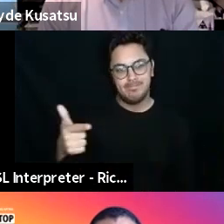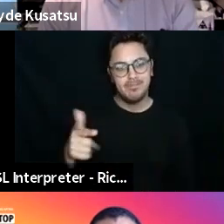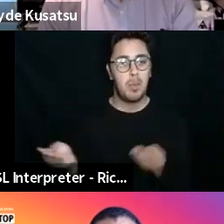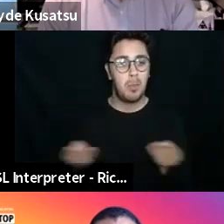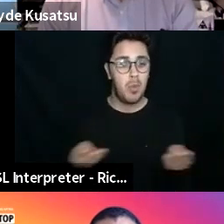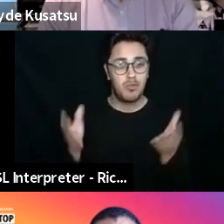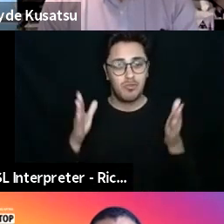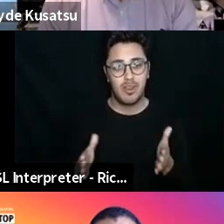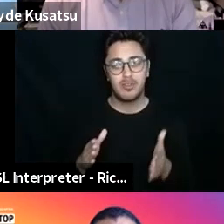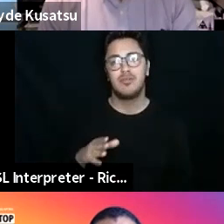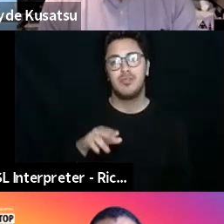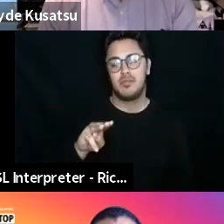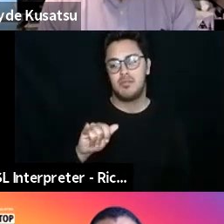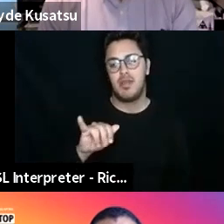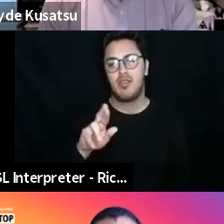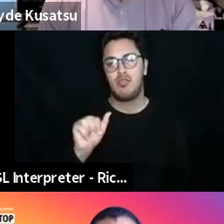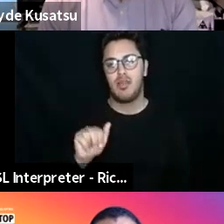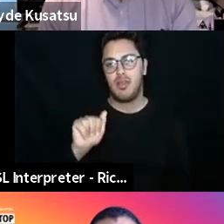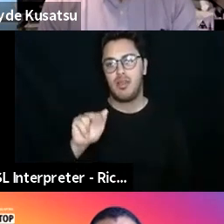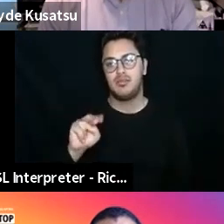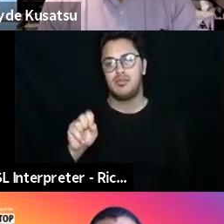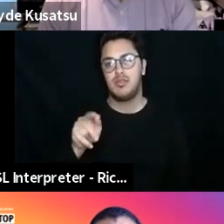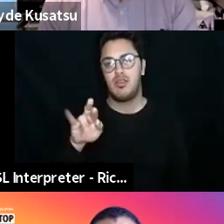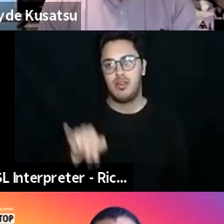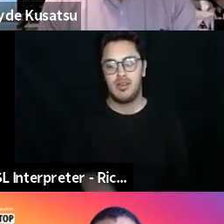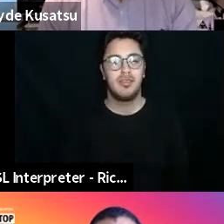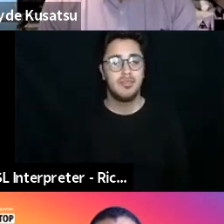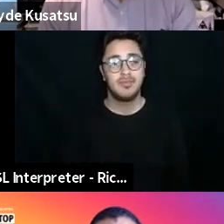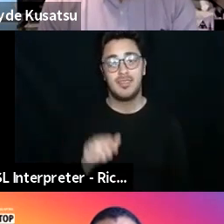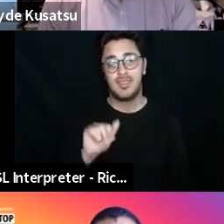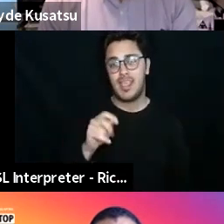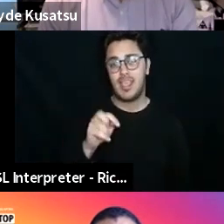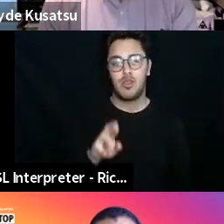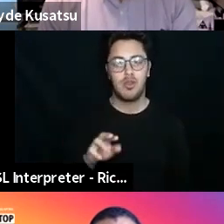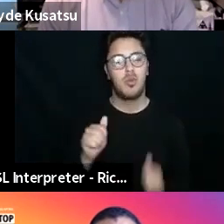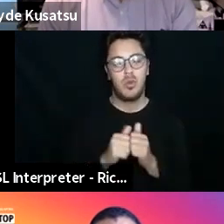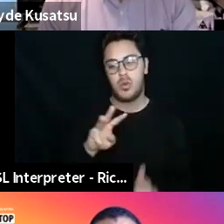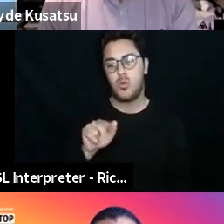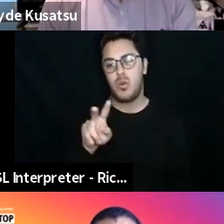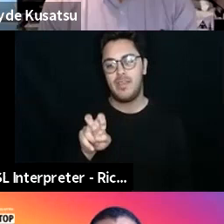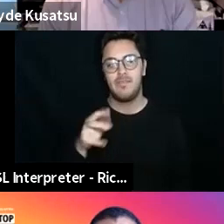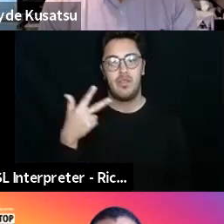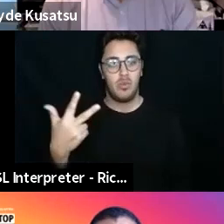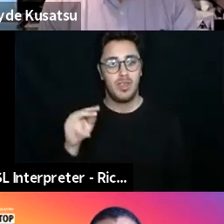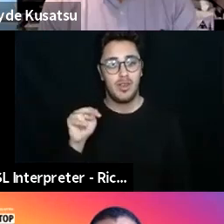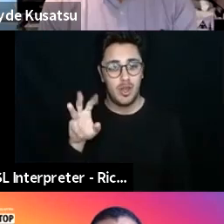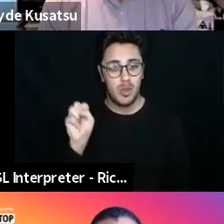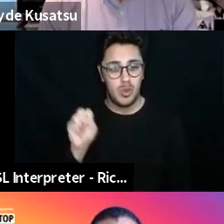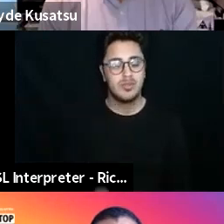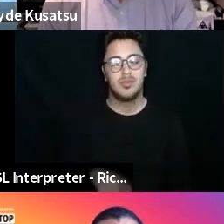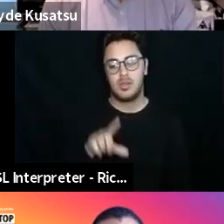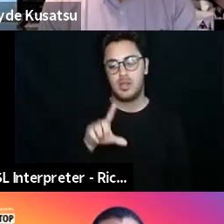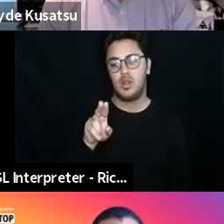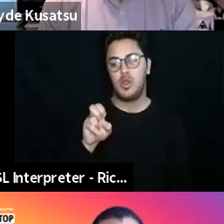moderator, Maira Ansari, anchor and reporter at Wave 3 News, Louisville, Kentucky, who will lead us